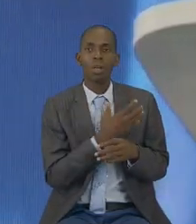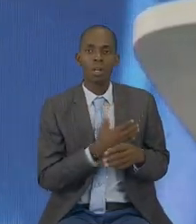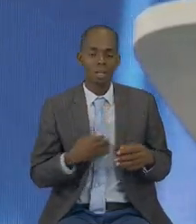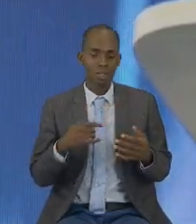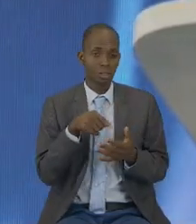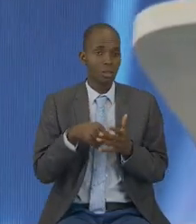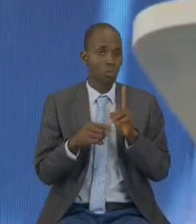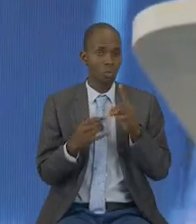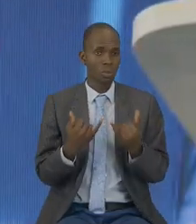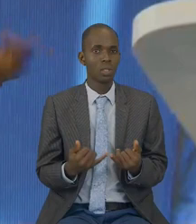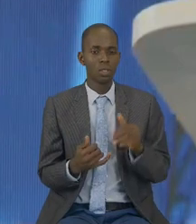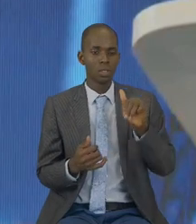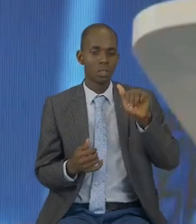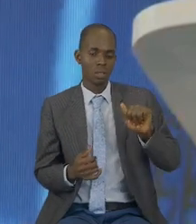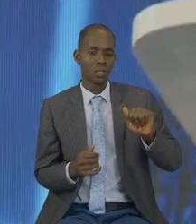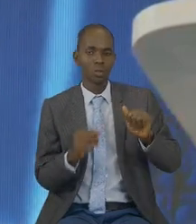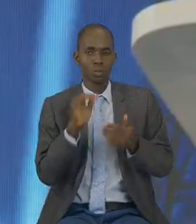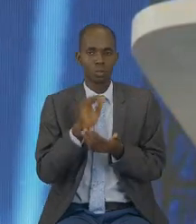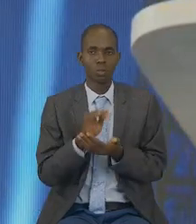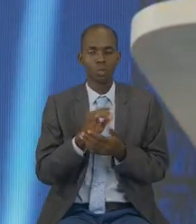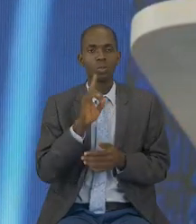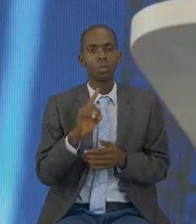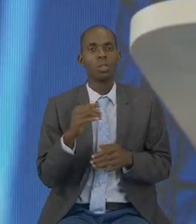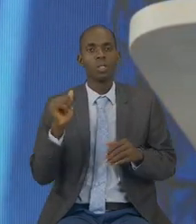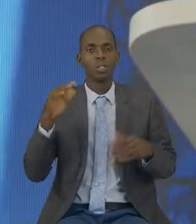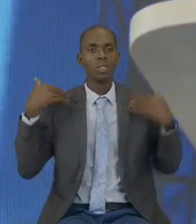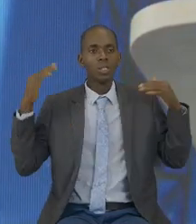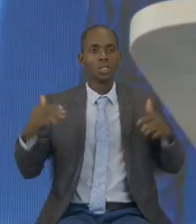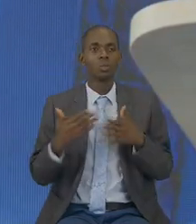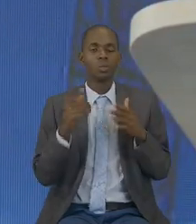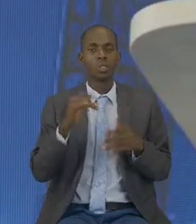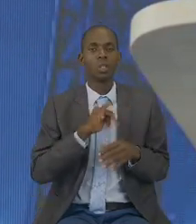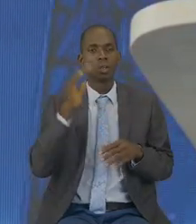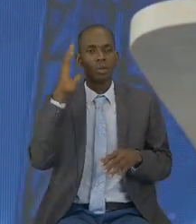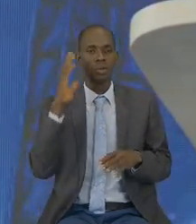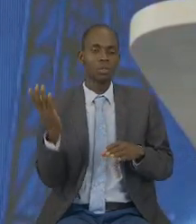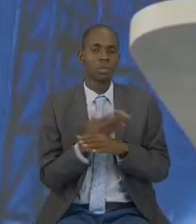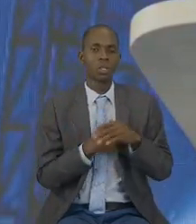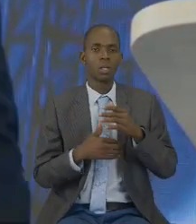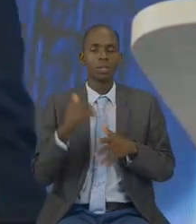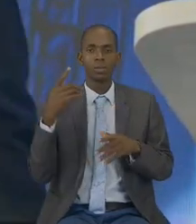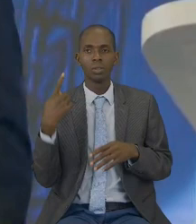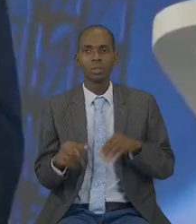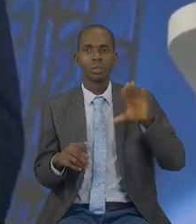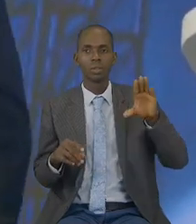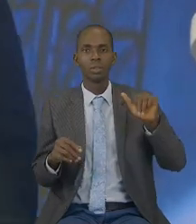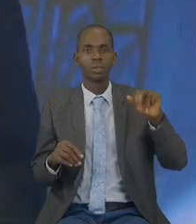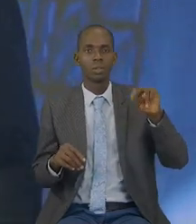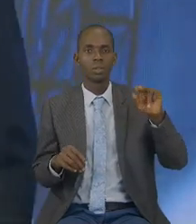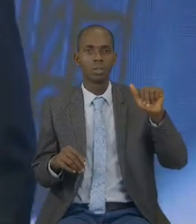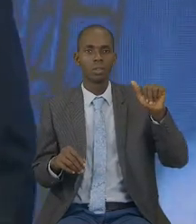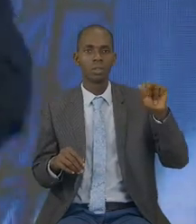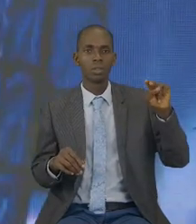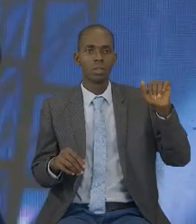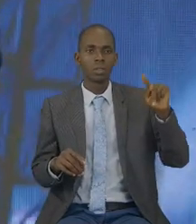angel before thee, and I will drive out the Canaanites and the Amorites and the Hittites and